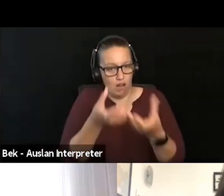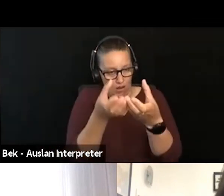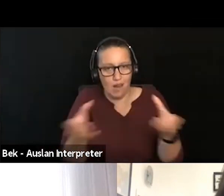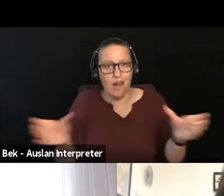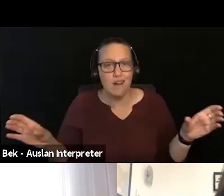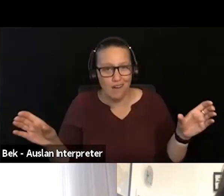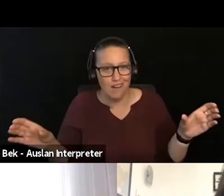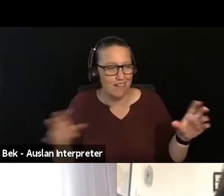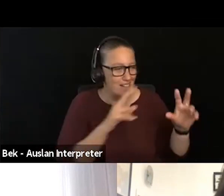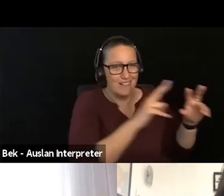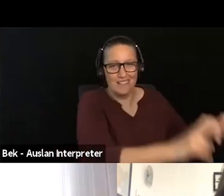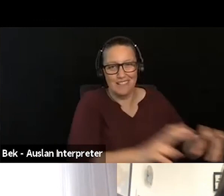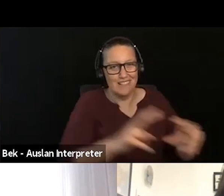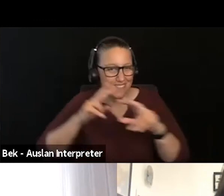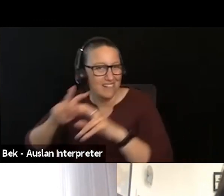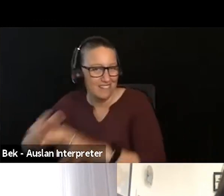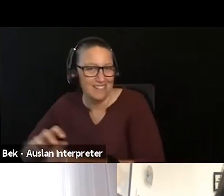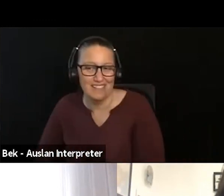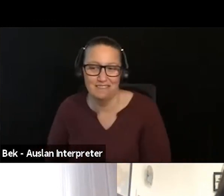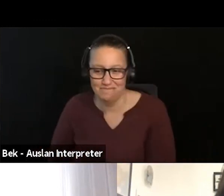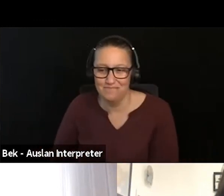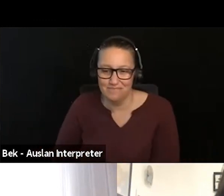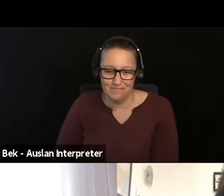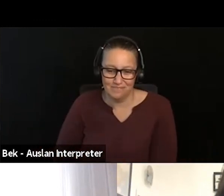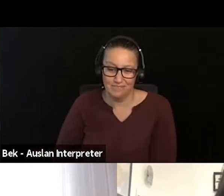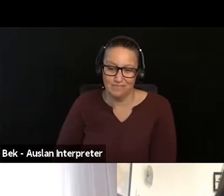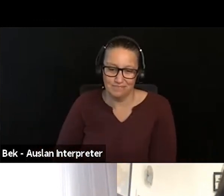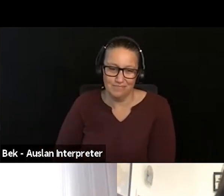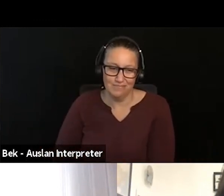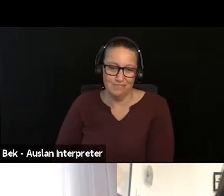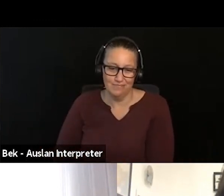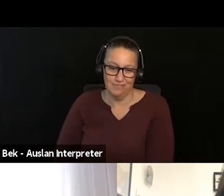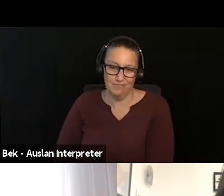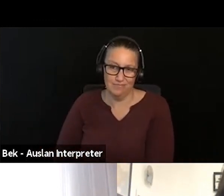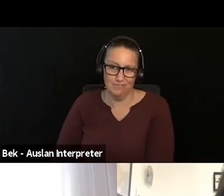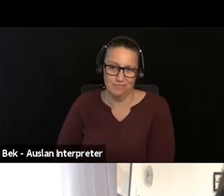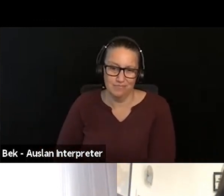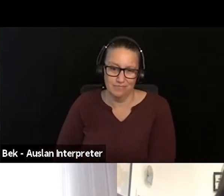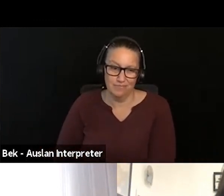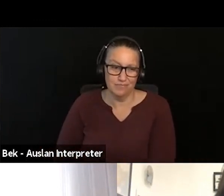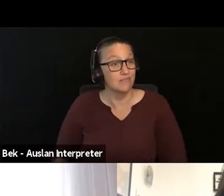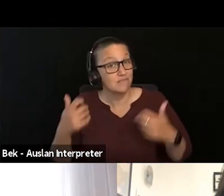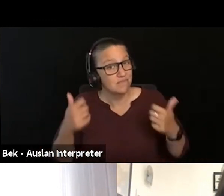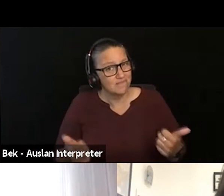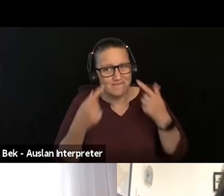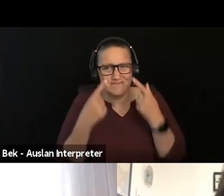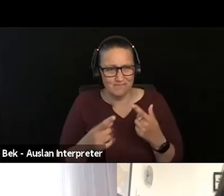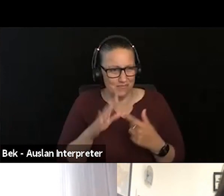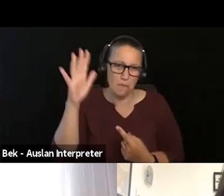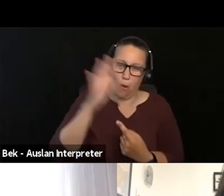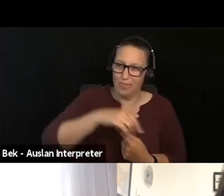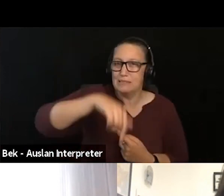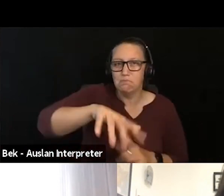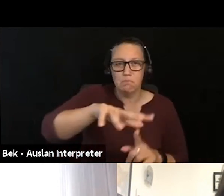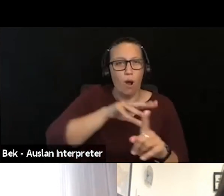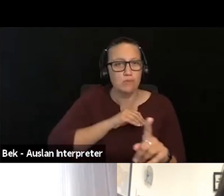Okay, and I think it's worth emphasizing that the importance of this modeling is, as you have said, that